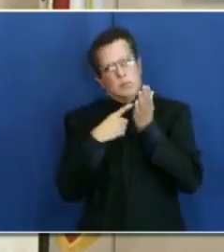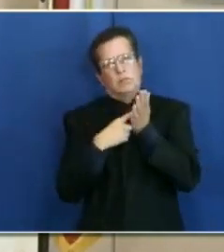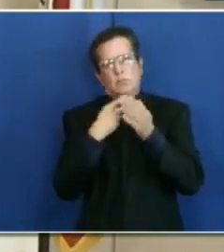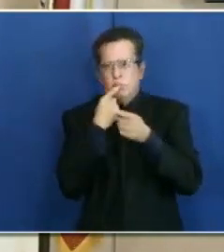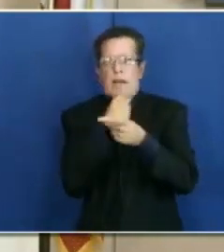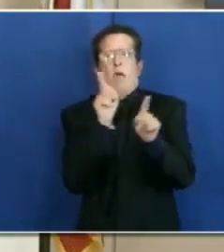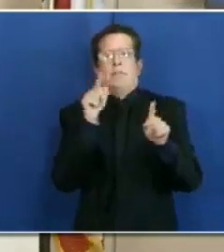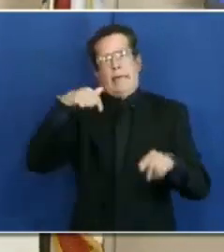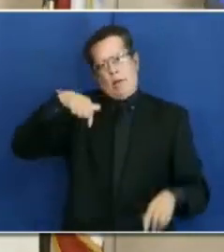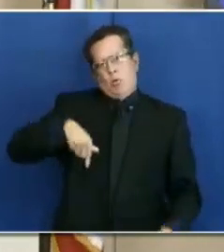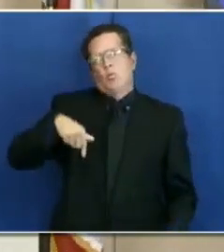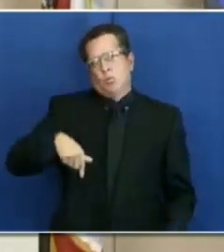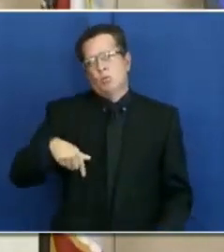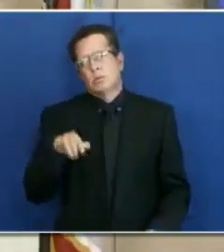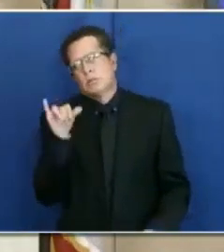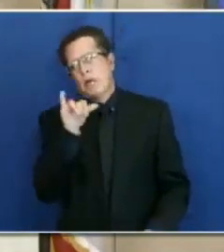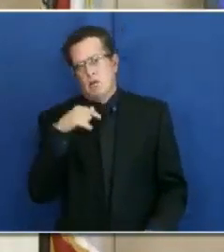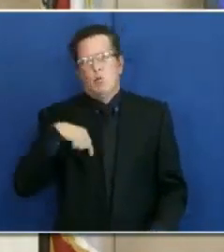Thank you.